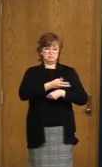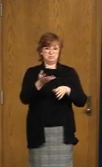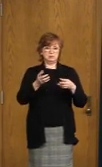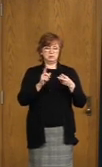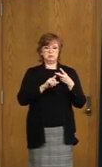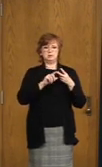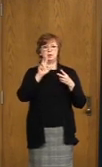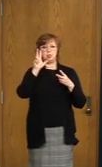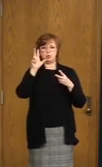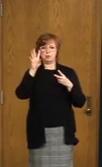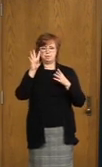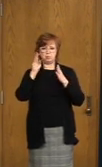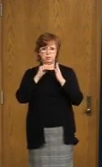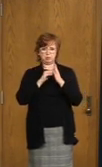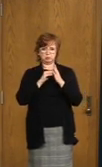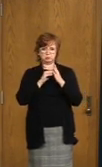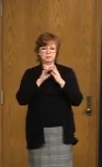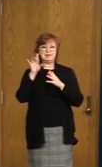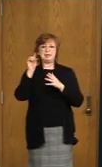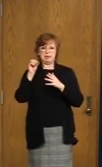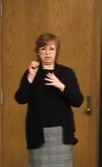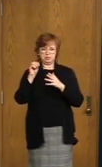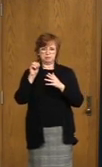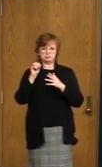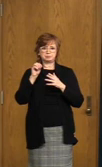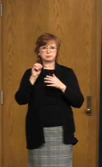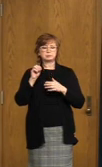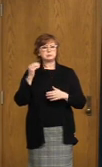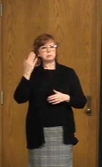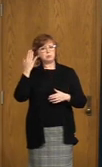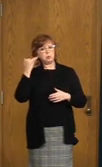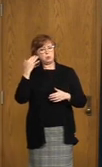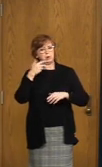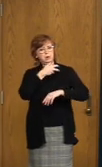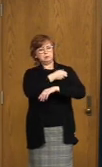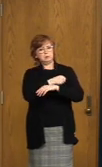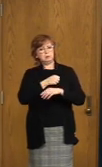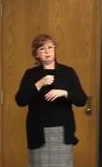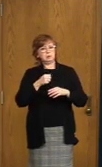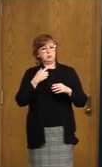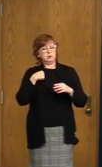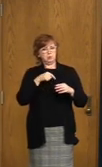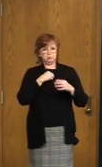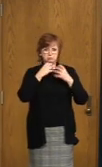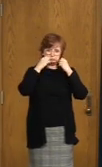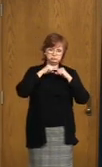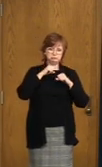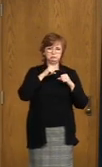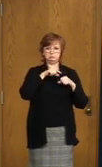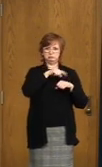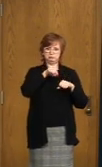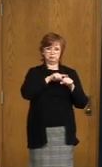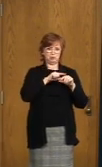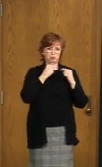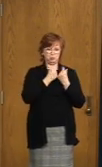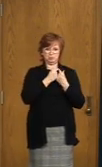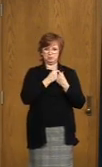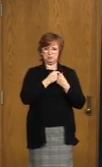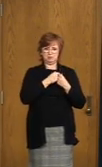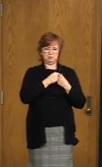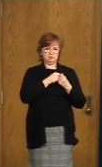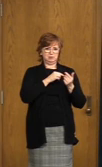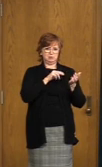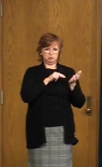34,080 doses, and that is only possible by not only our frontline healthcare workers being